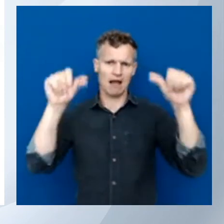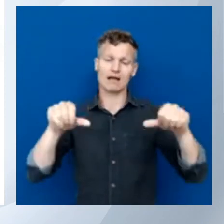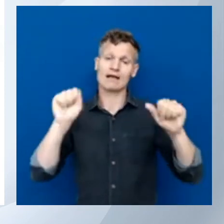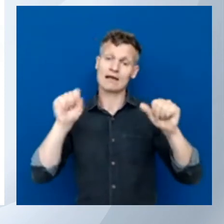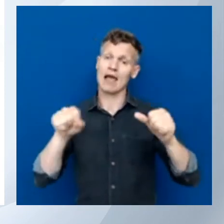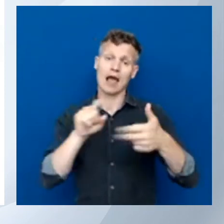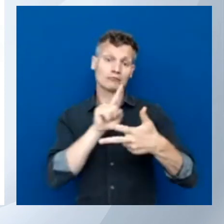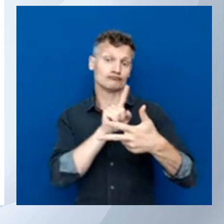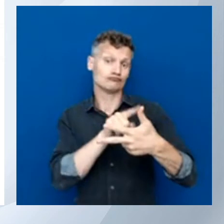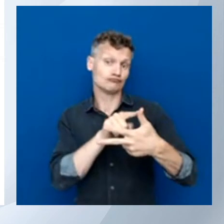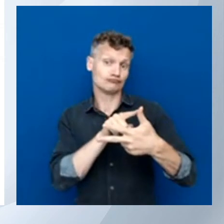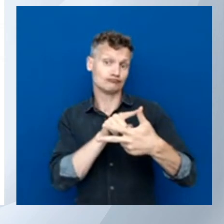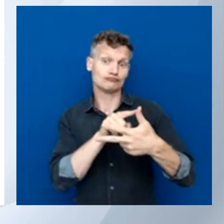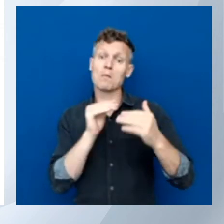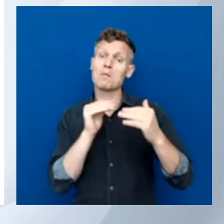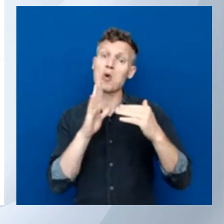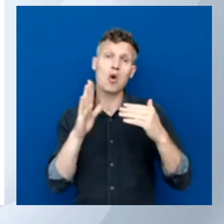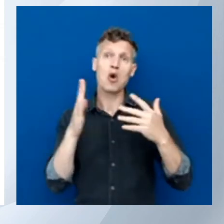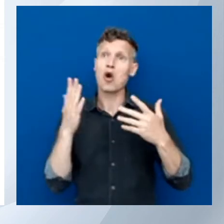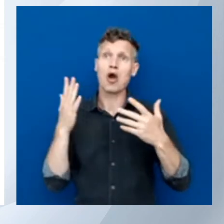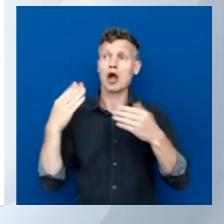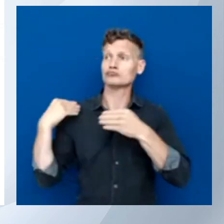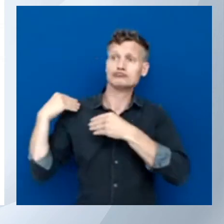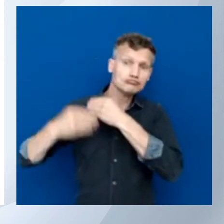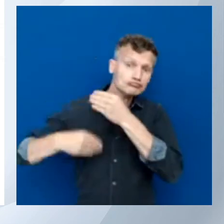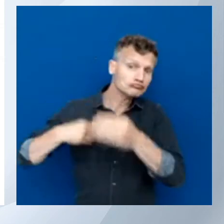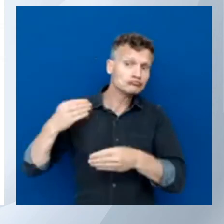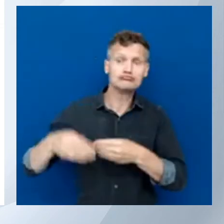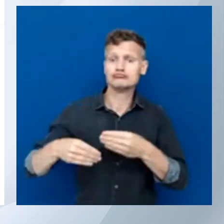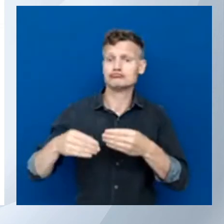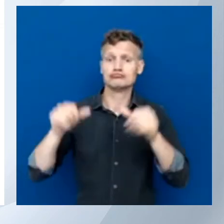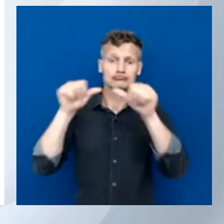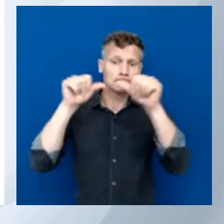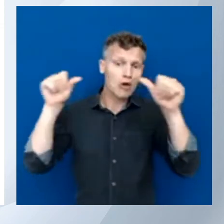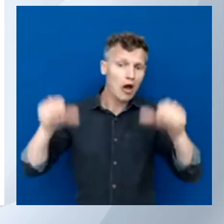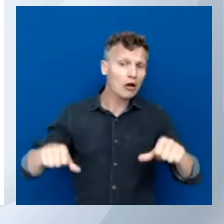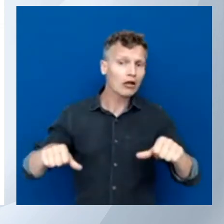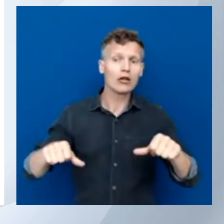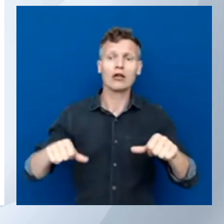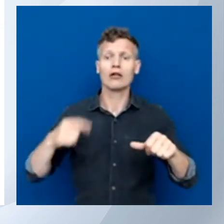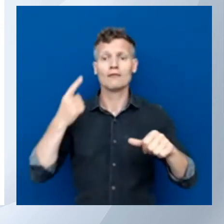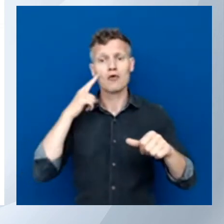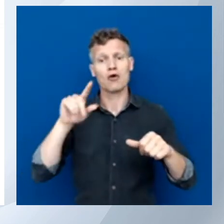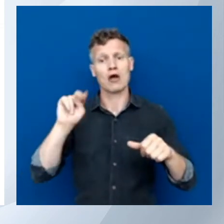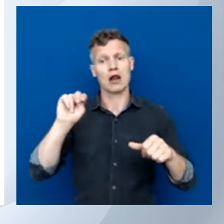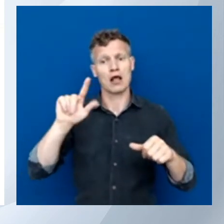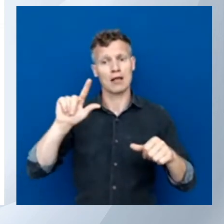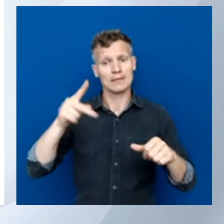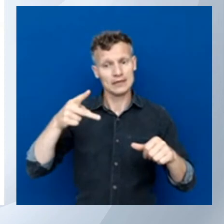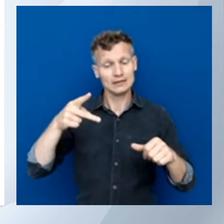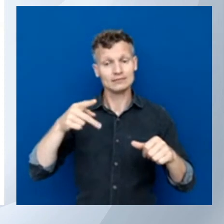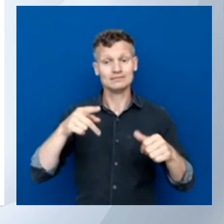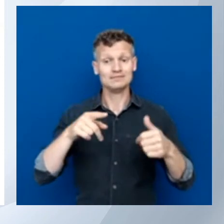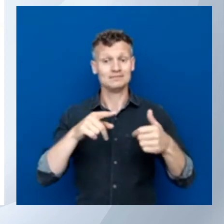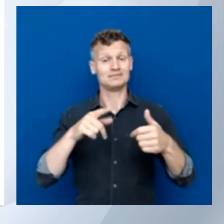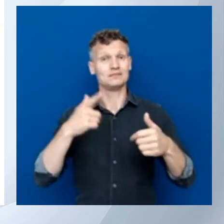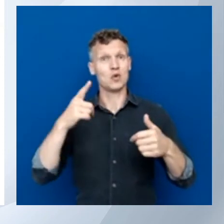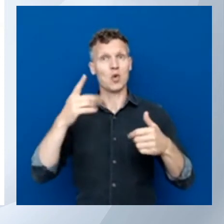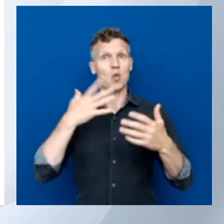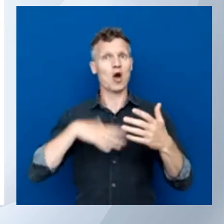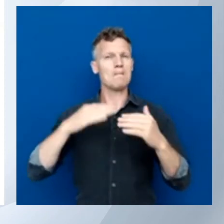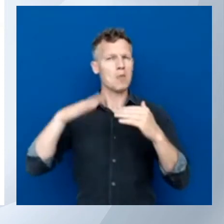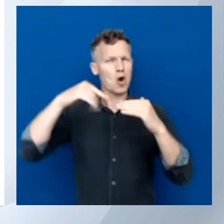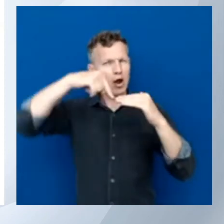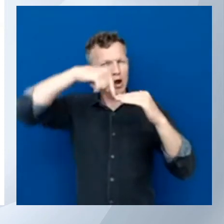more classical machine learning models for natural language processing. And when you need to understand neural networks, I recommend either